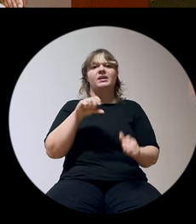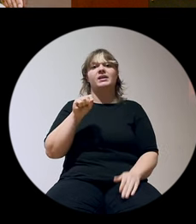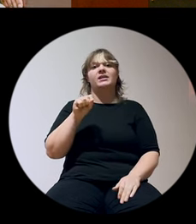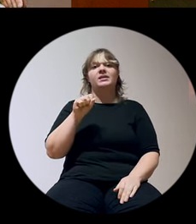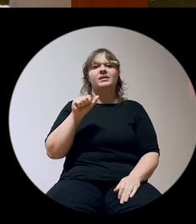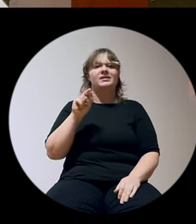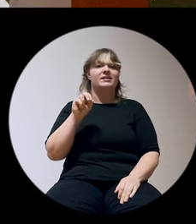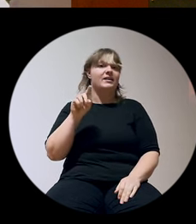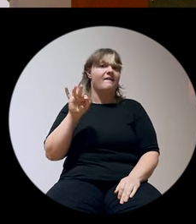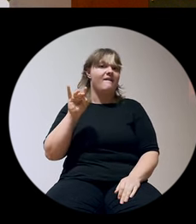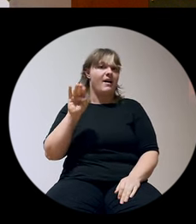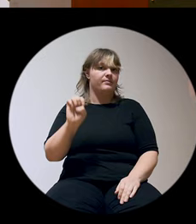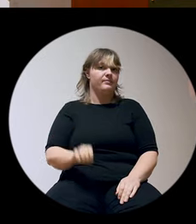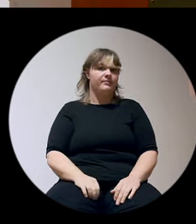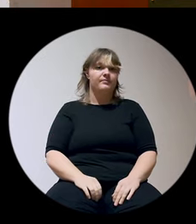Fe.